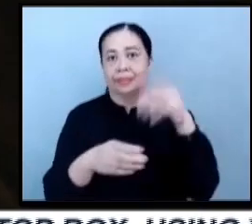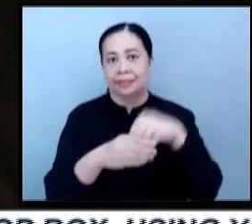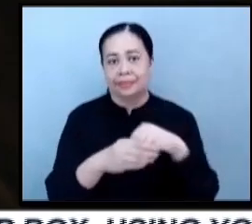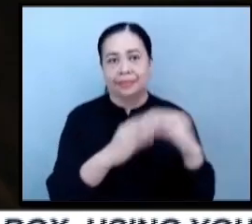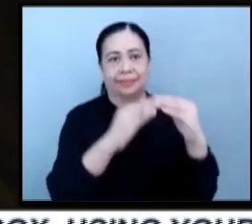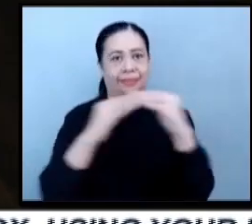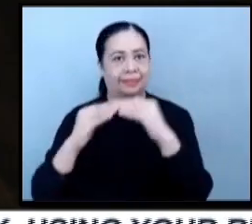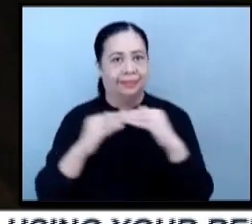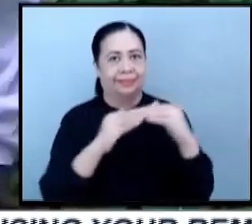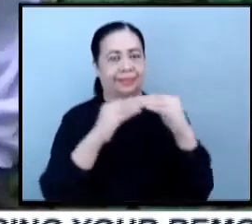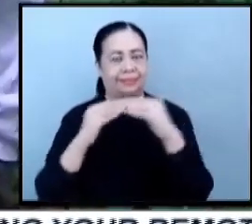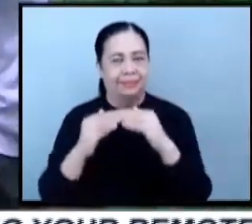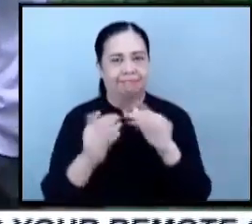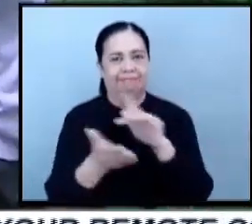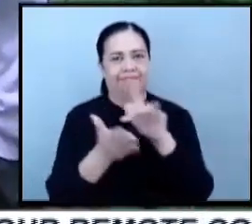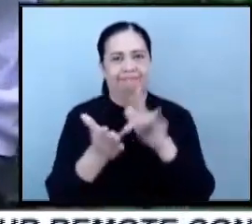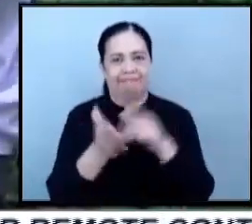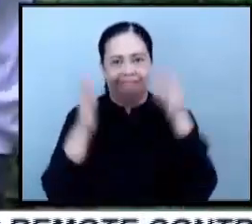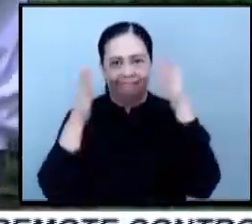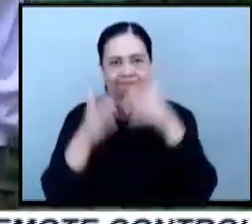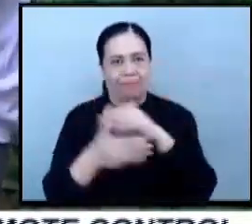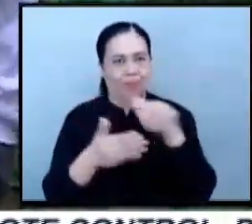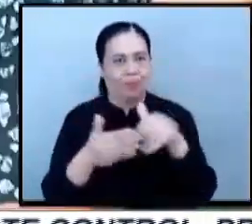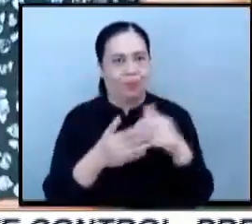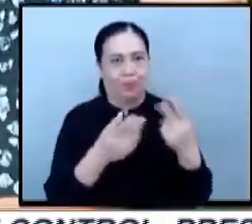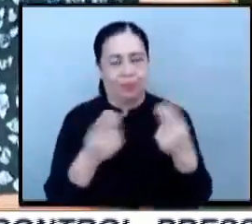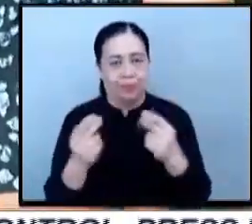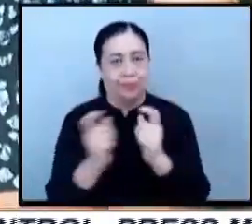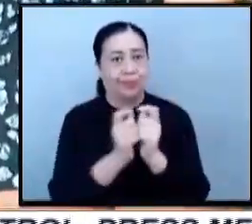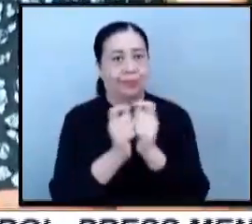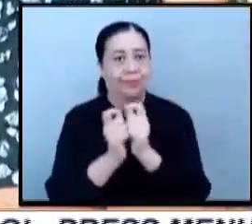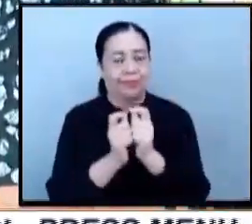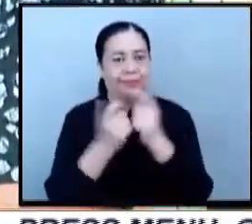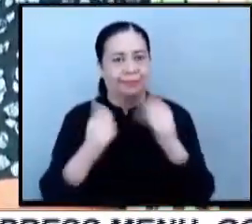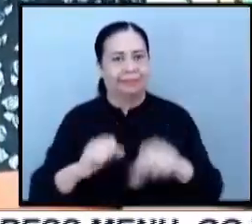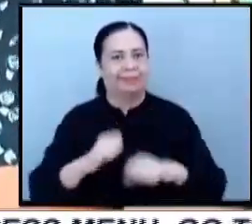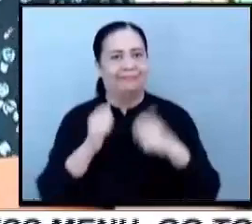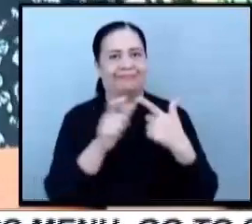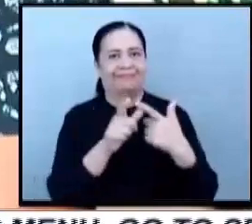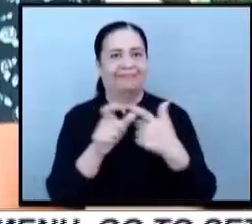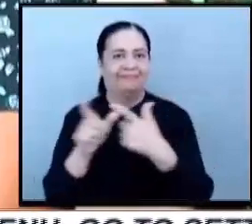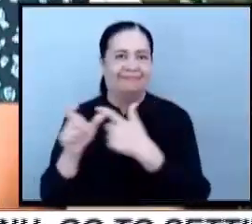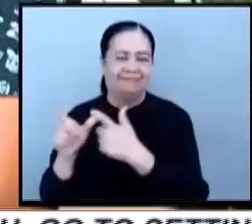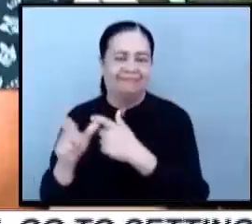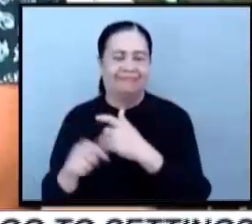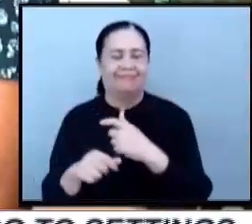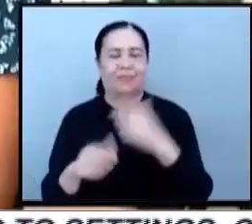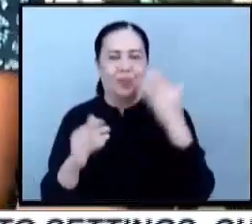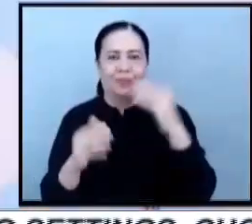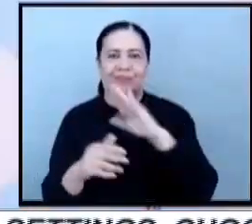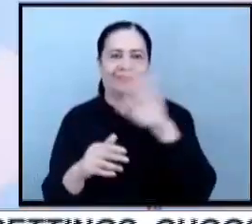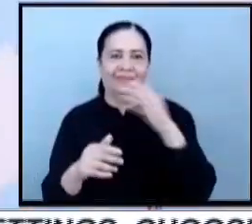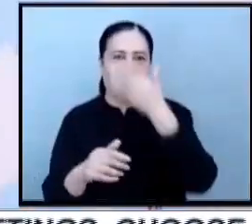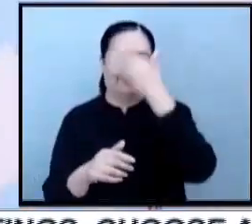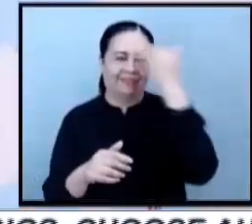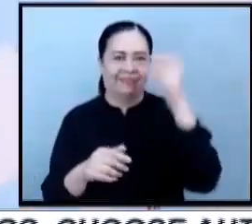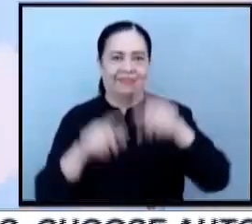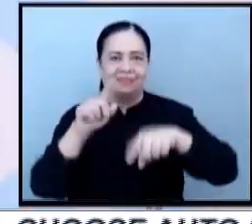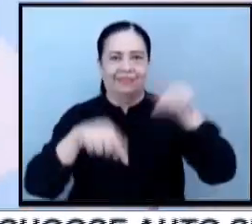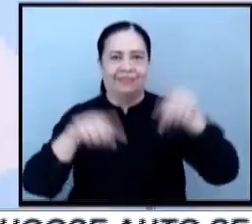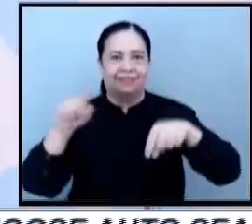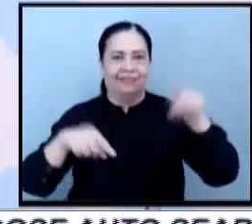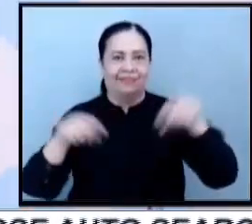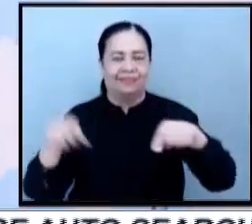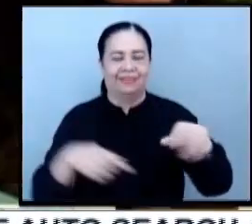at the heart of what we do. And together, let's make this Pride Run an unforgettable celebration of diversity.